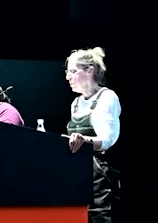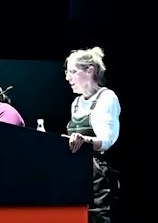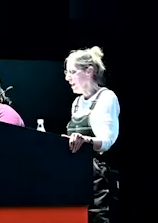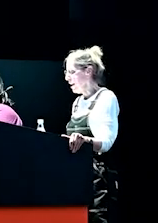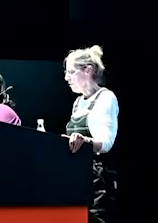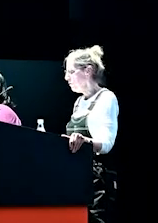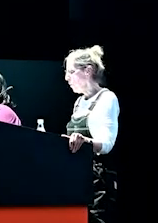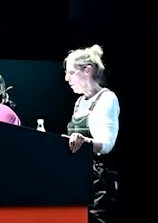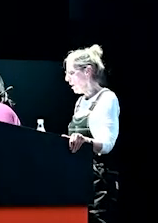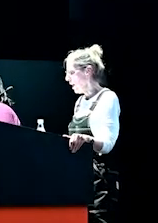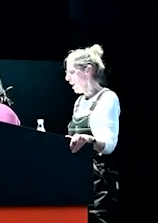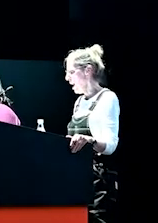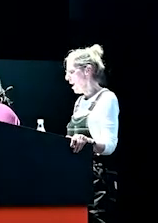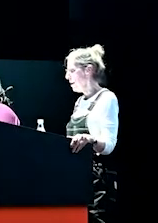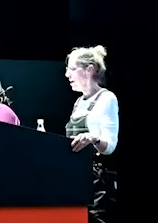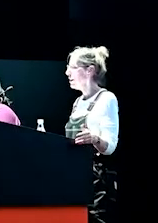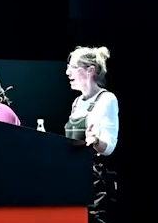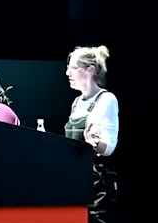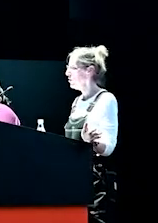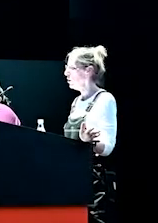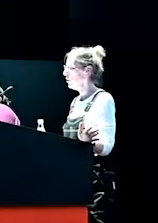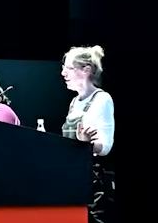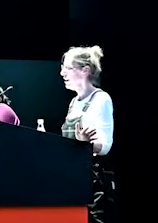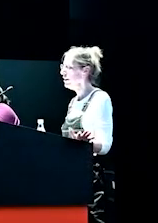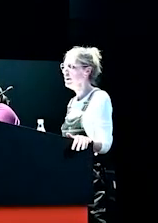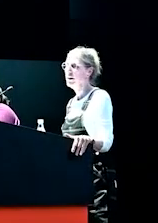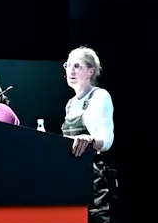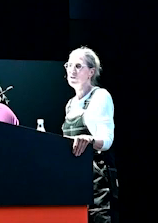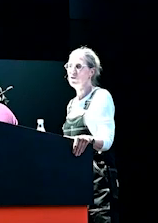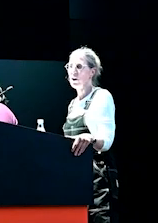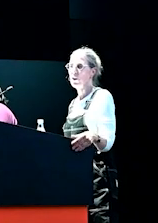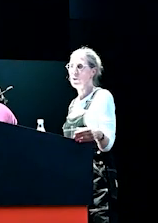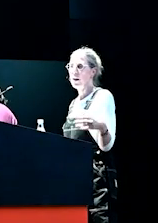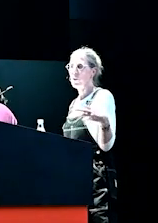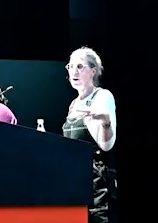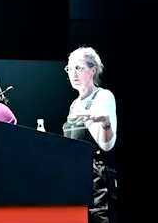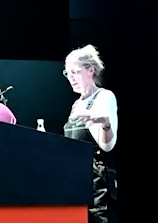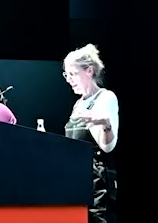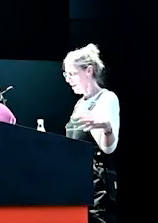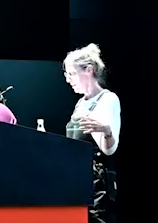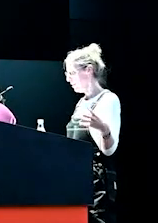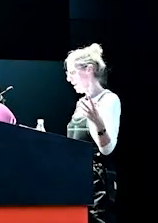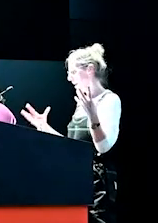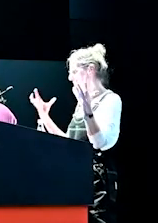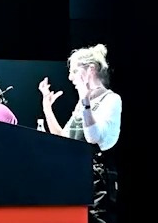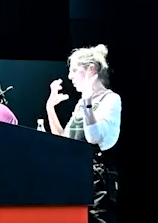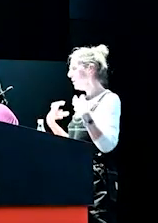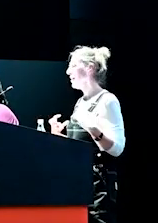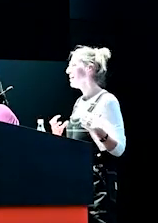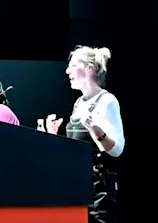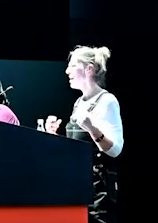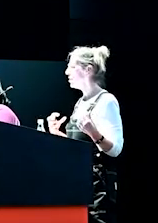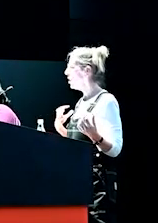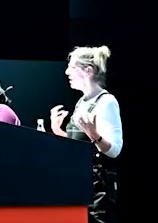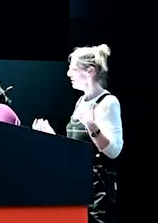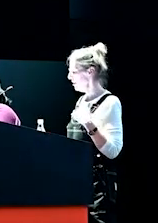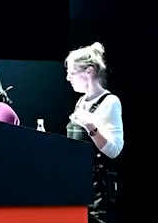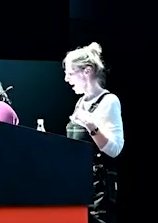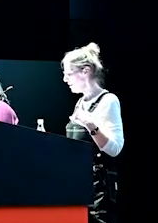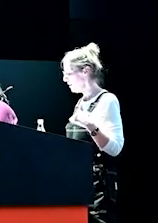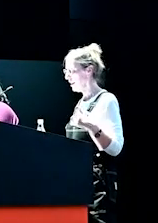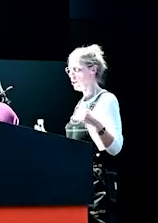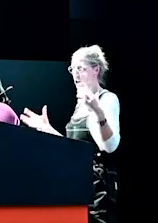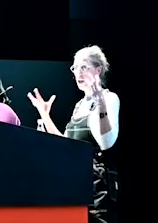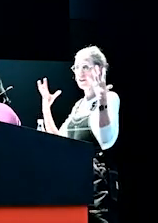It could be for a line of clothing. So it was like, it always had to have a cause